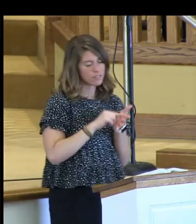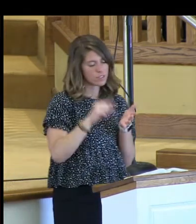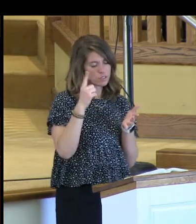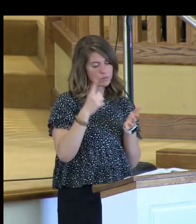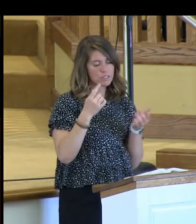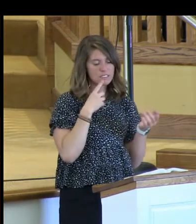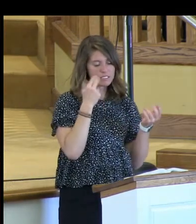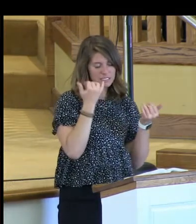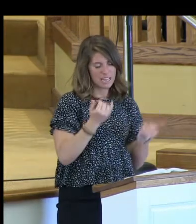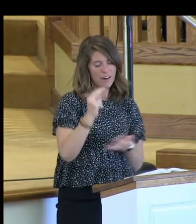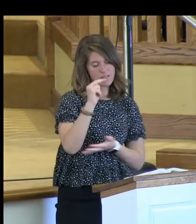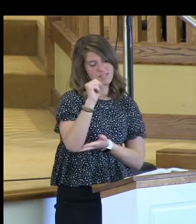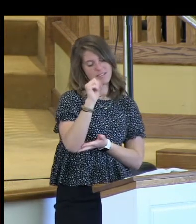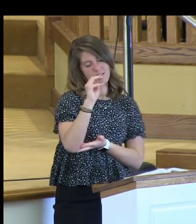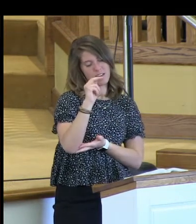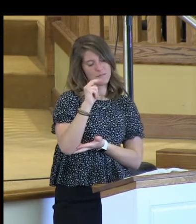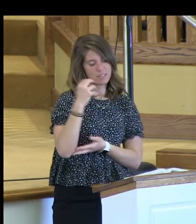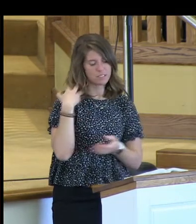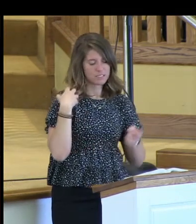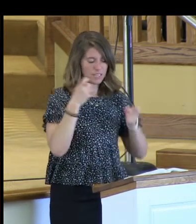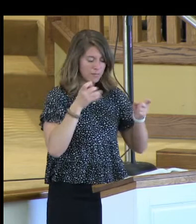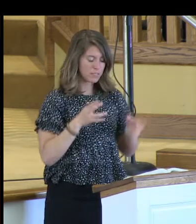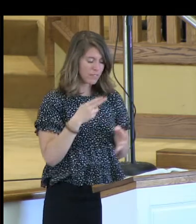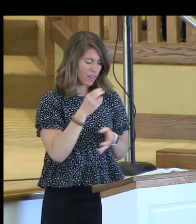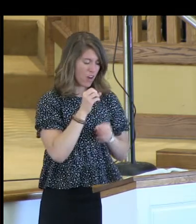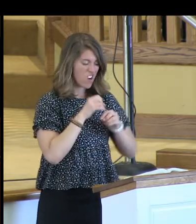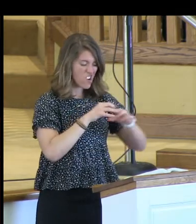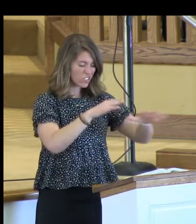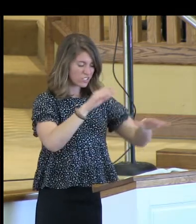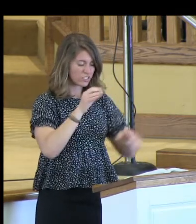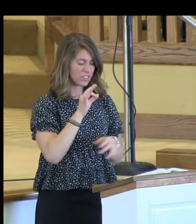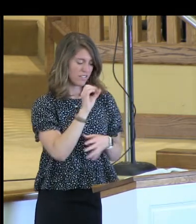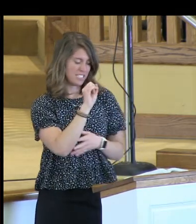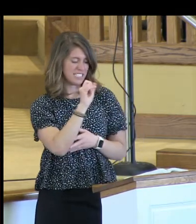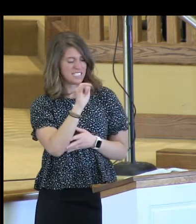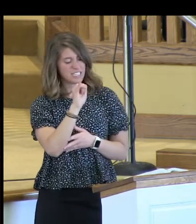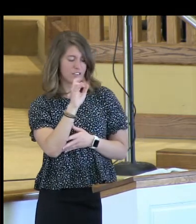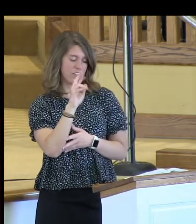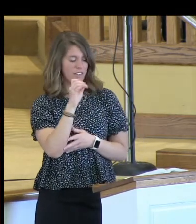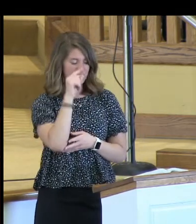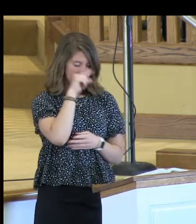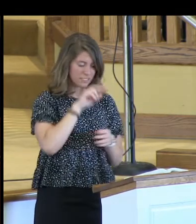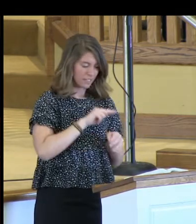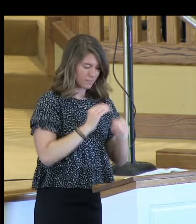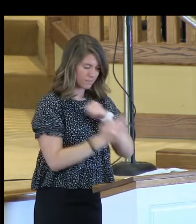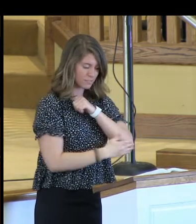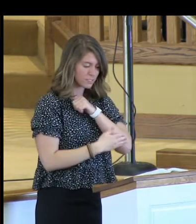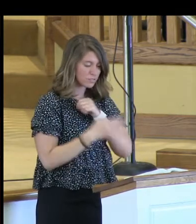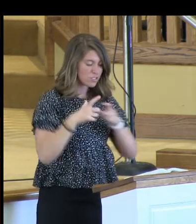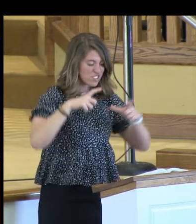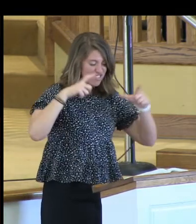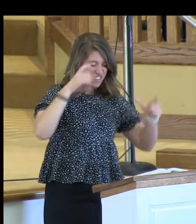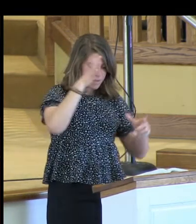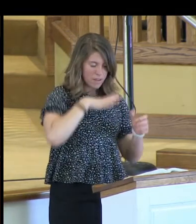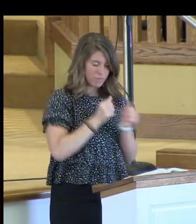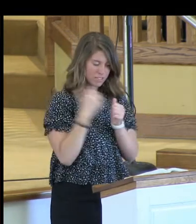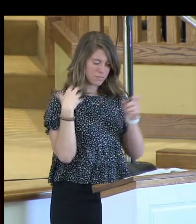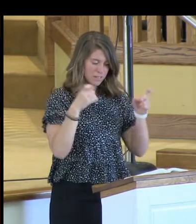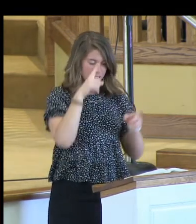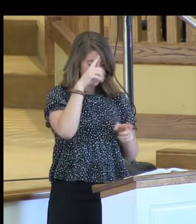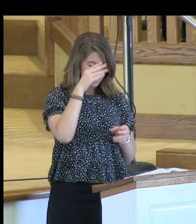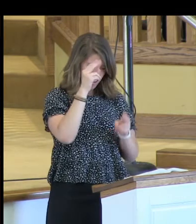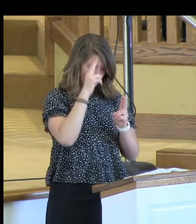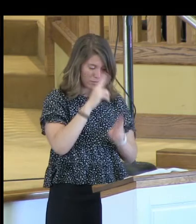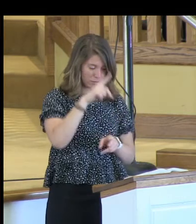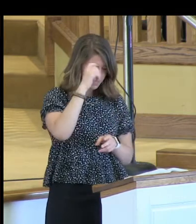Now Naaman, captain of the host of the king of Syria, Gentile nation, was a great man with his master and honorable, because by him the Lord had given